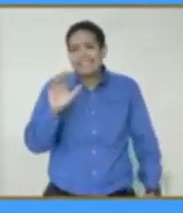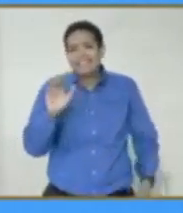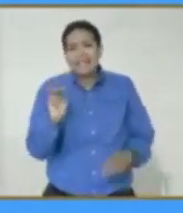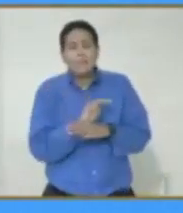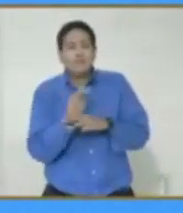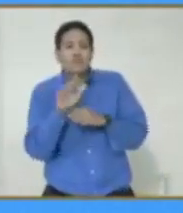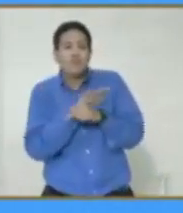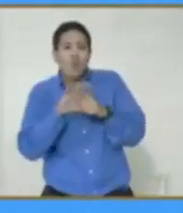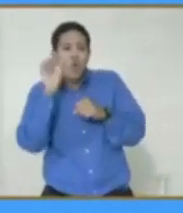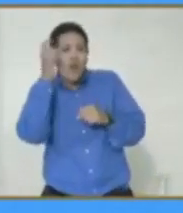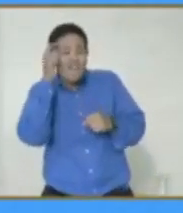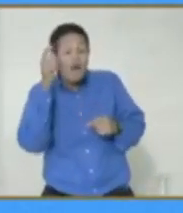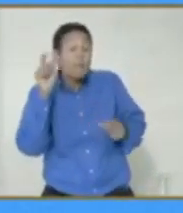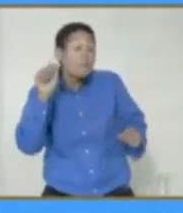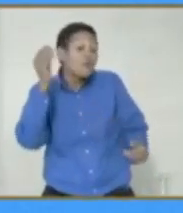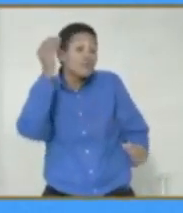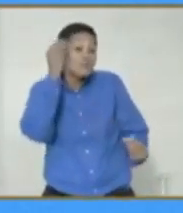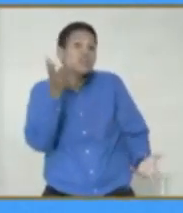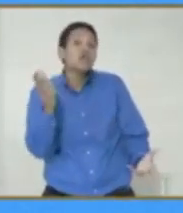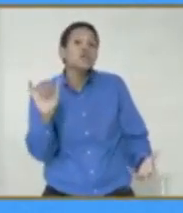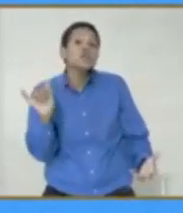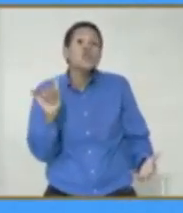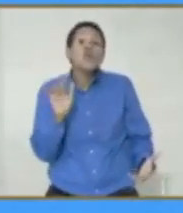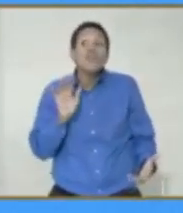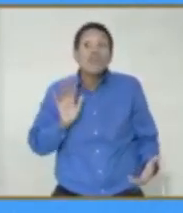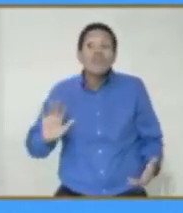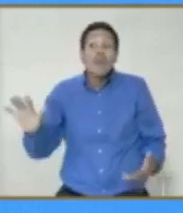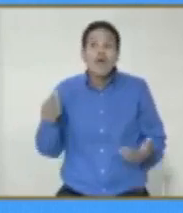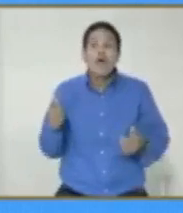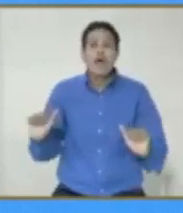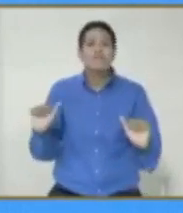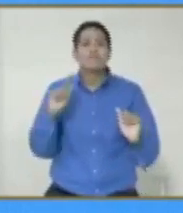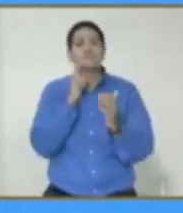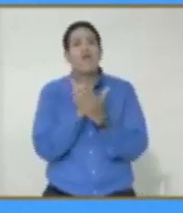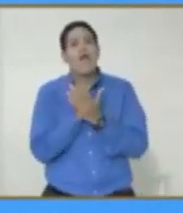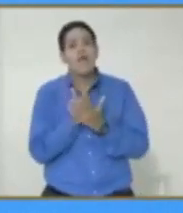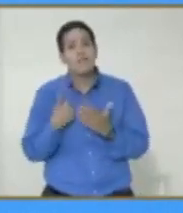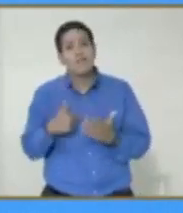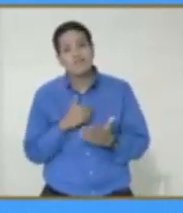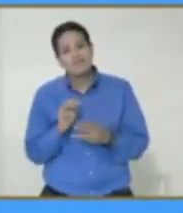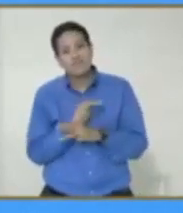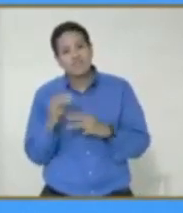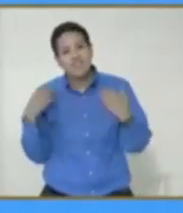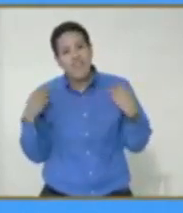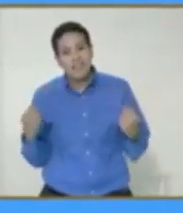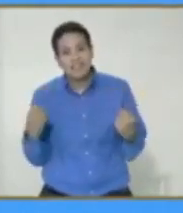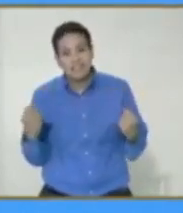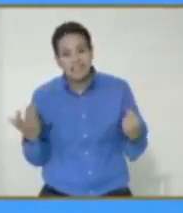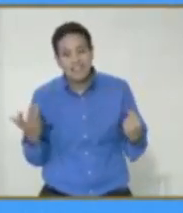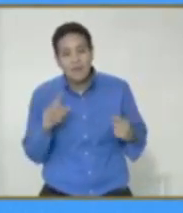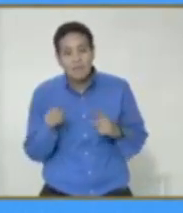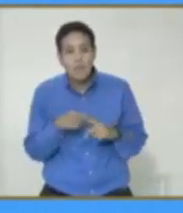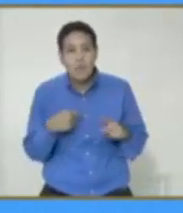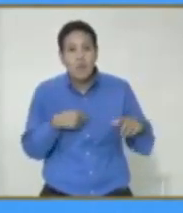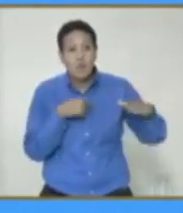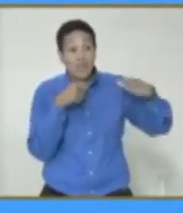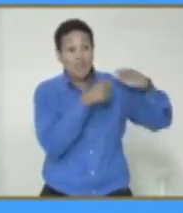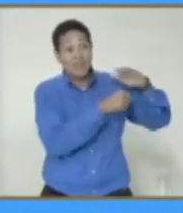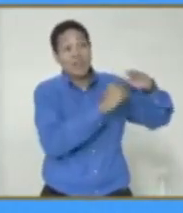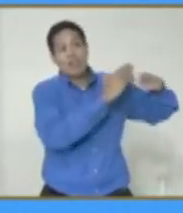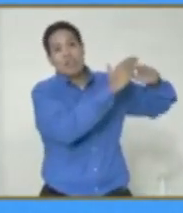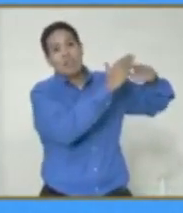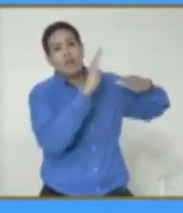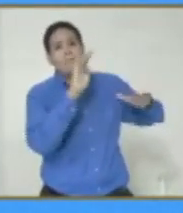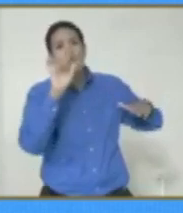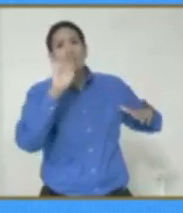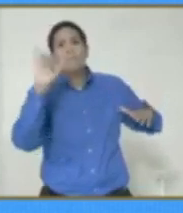Local Government, and I must say that their efforts help us, because certainly when we quarantined Bull Bay, we had to